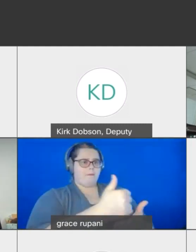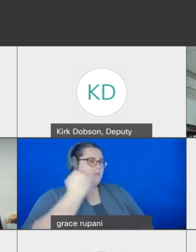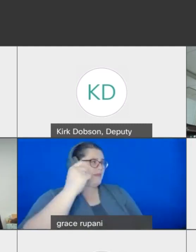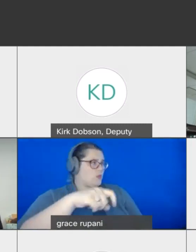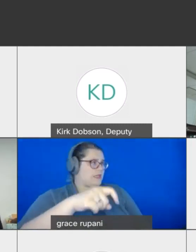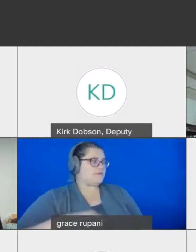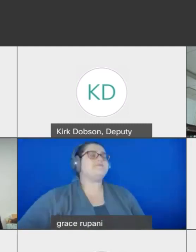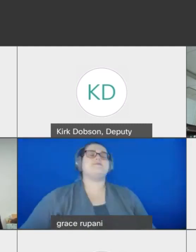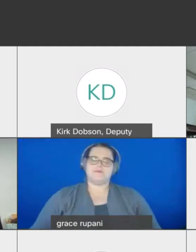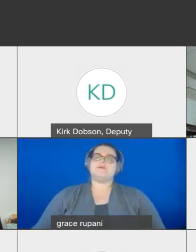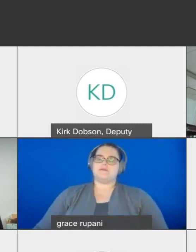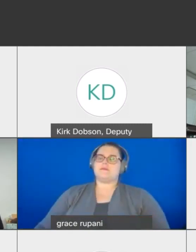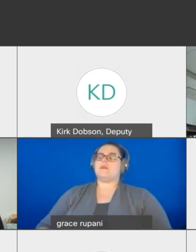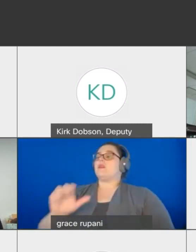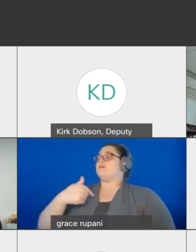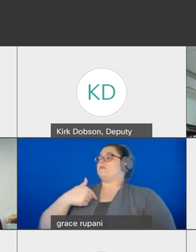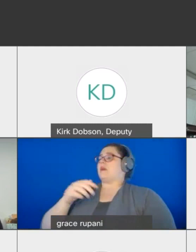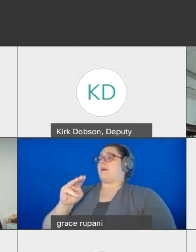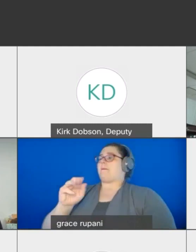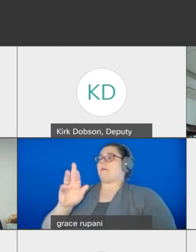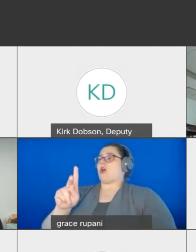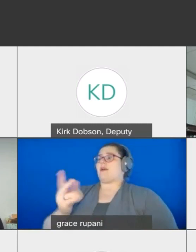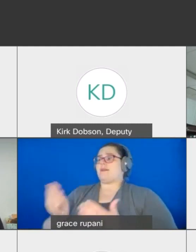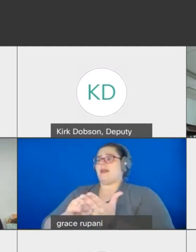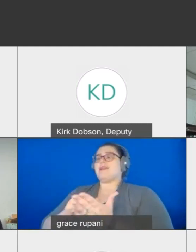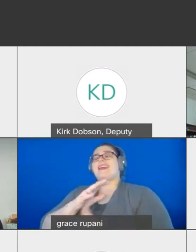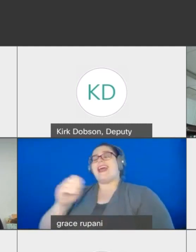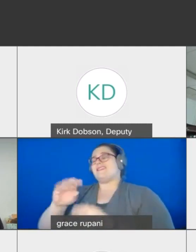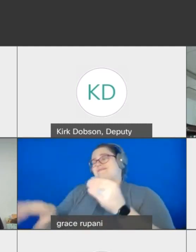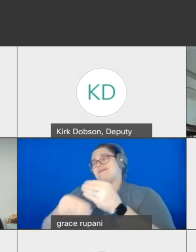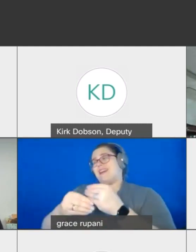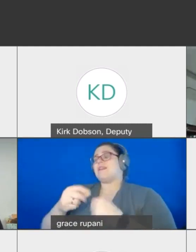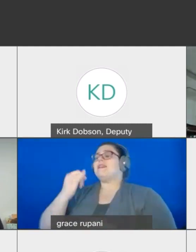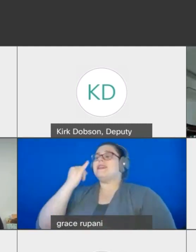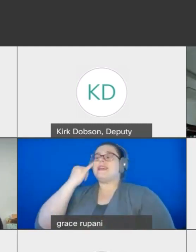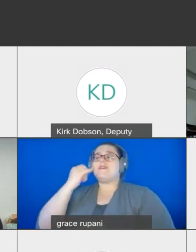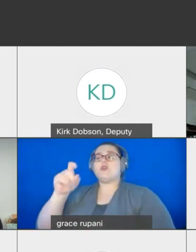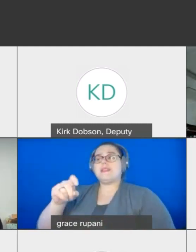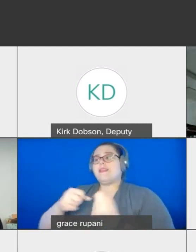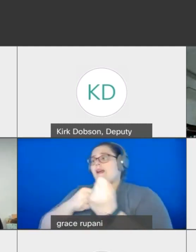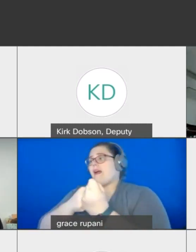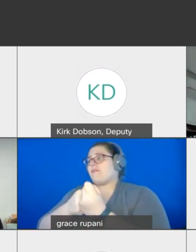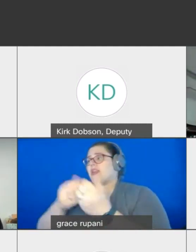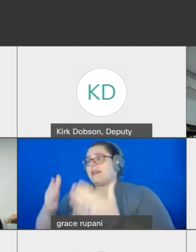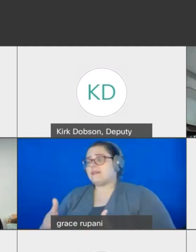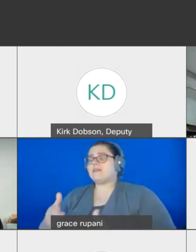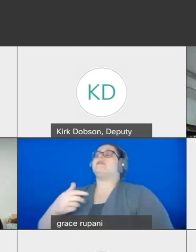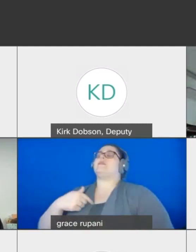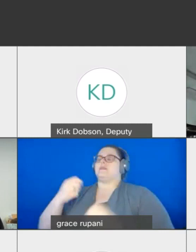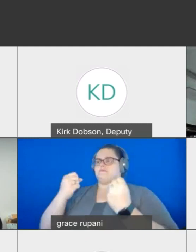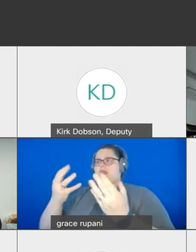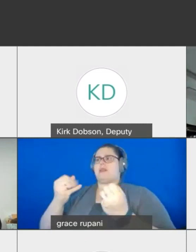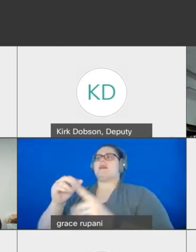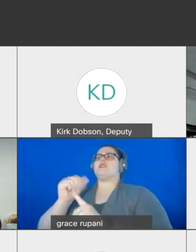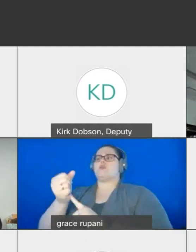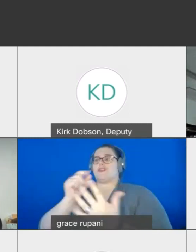And one of the things that we do, it's Mark again, to the extent there are advocates necessary, we have on many occasions reached